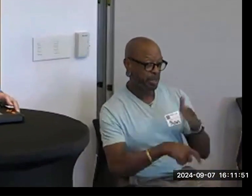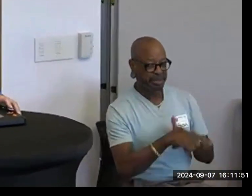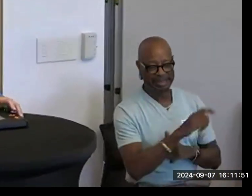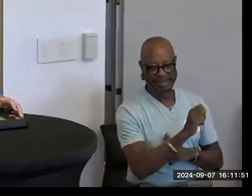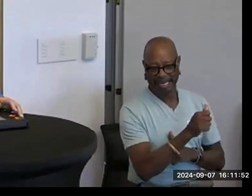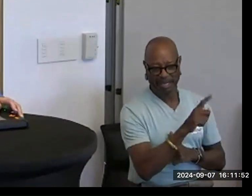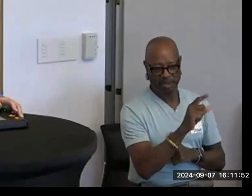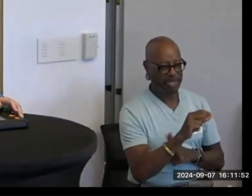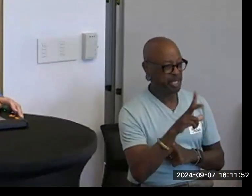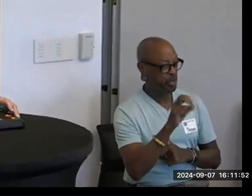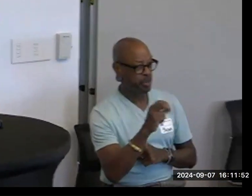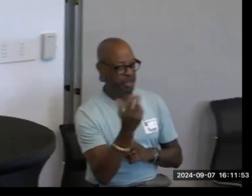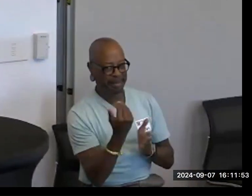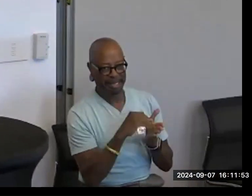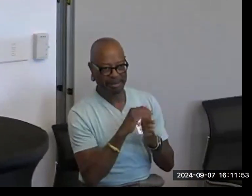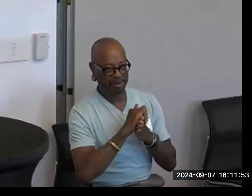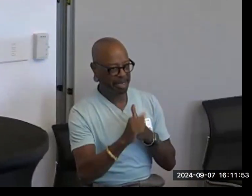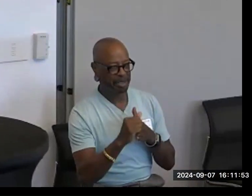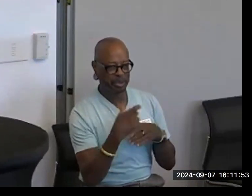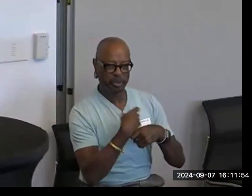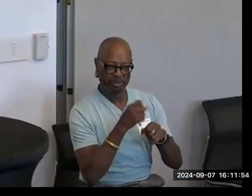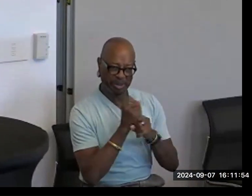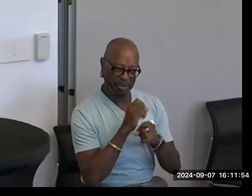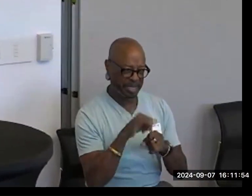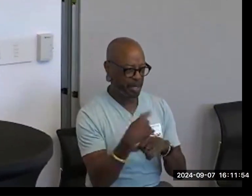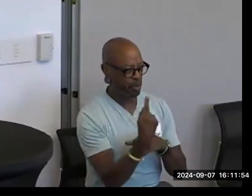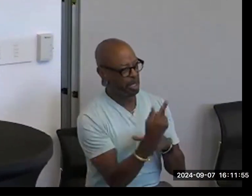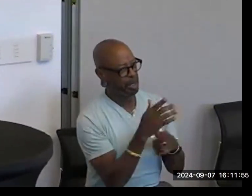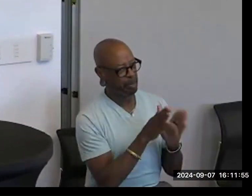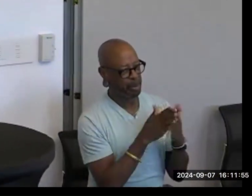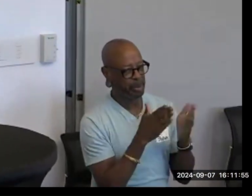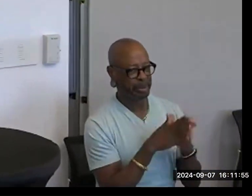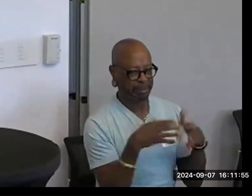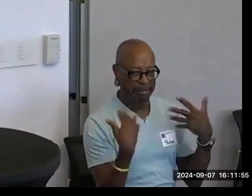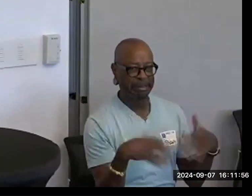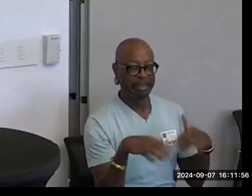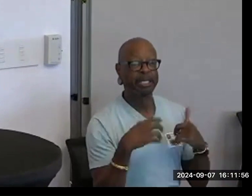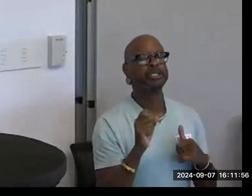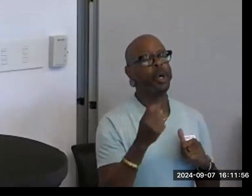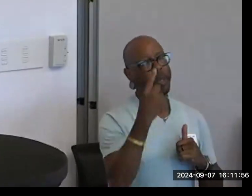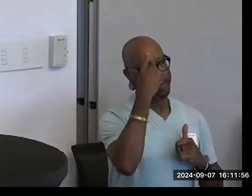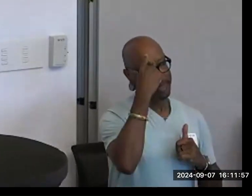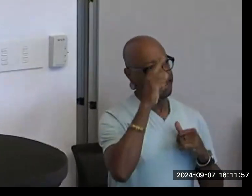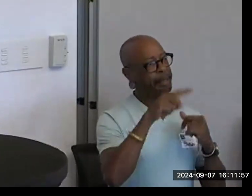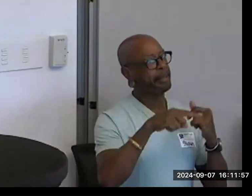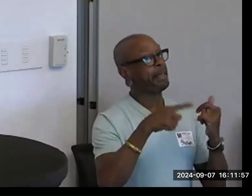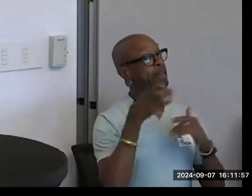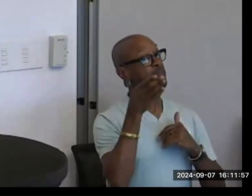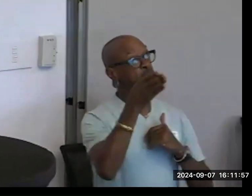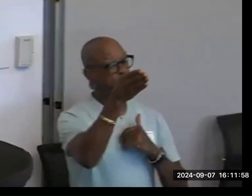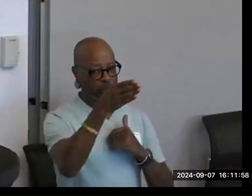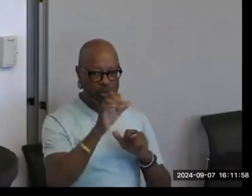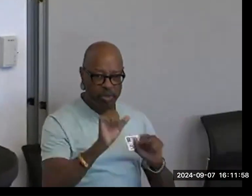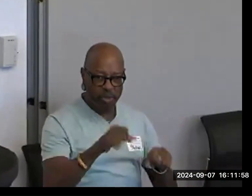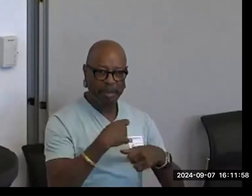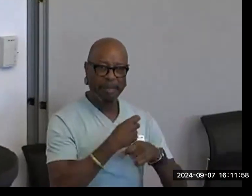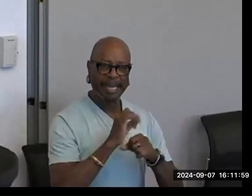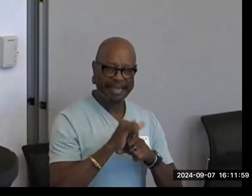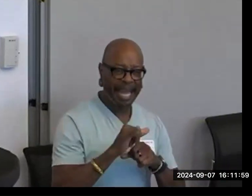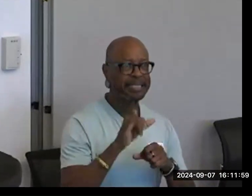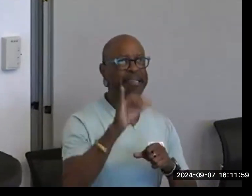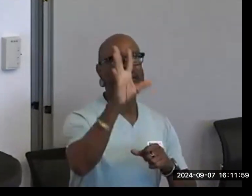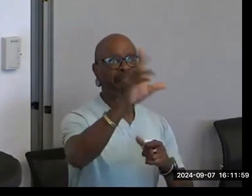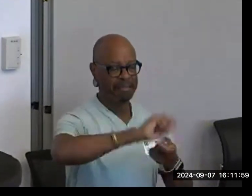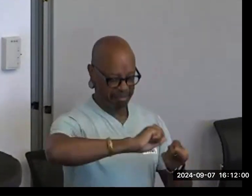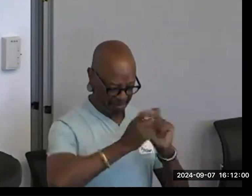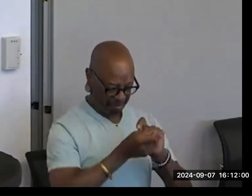$20,000, $30,000 to produce. And so you can think about in the future, if you can make that digital and give